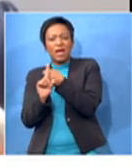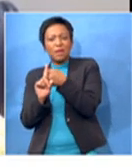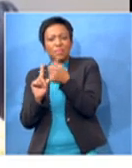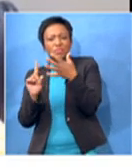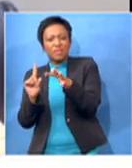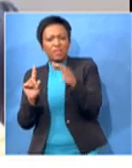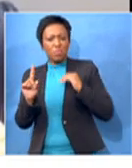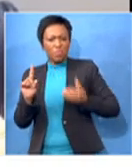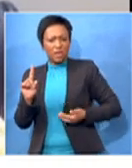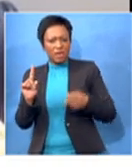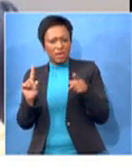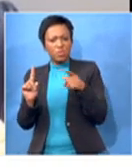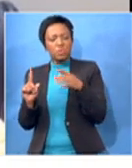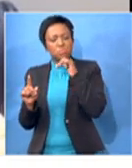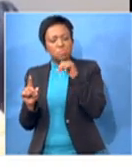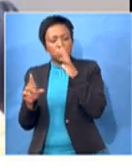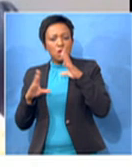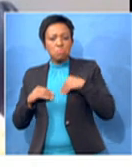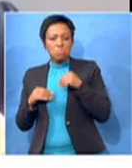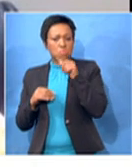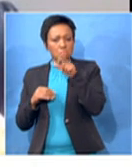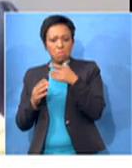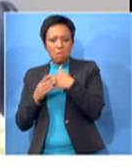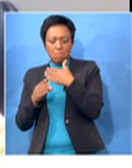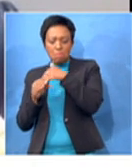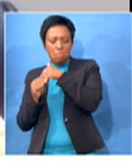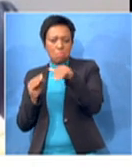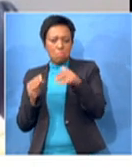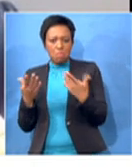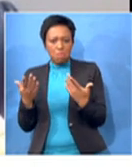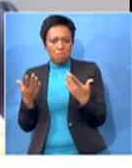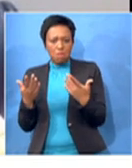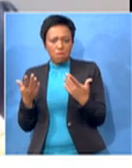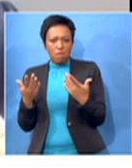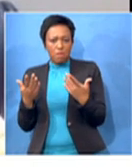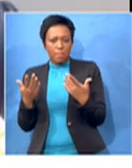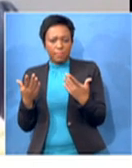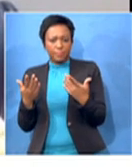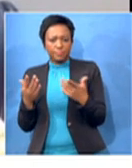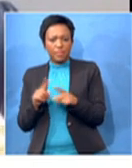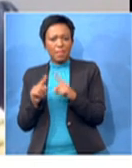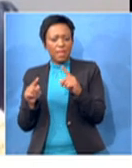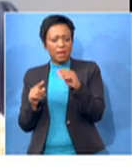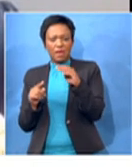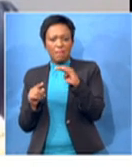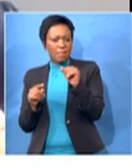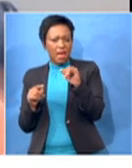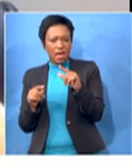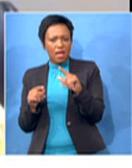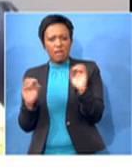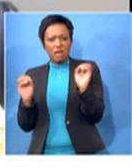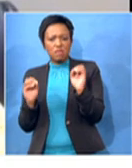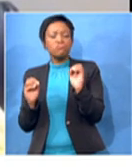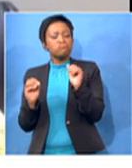accept that the perpetrator can walk away without even for bail or anything like that. What